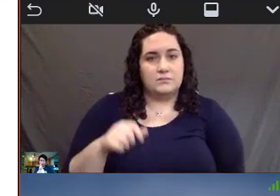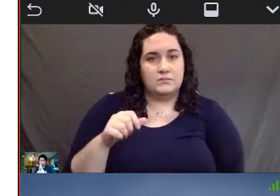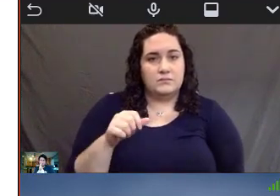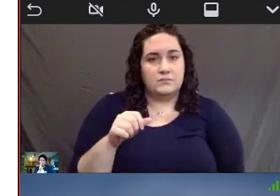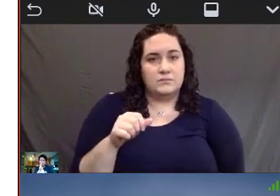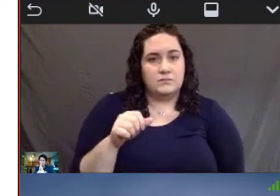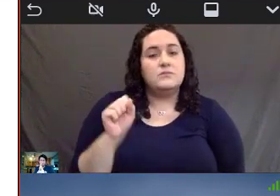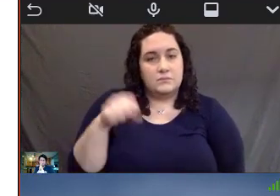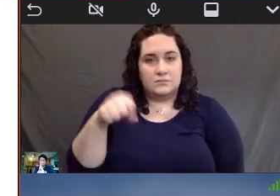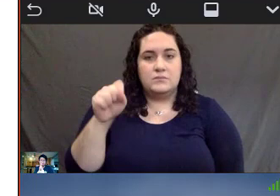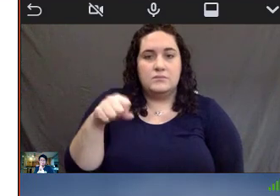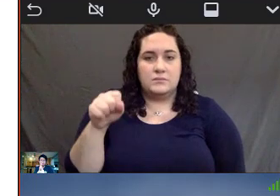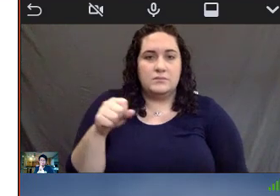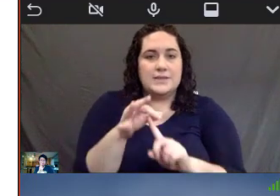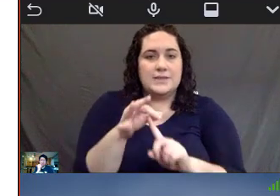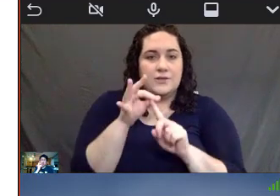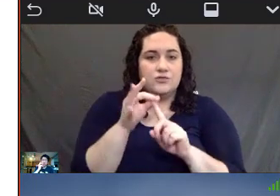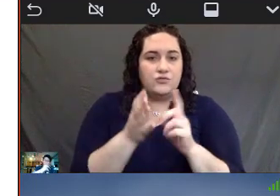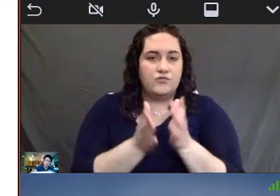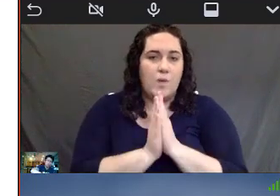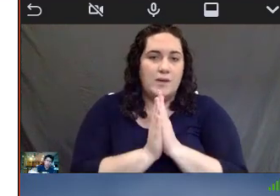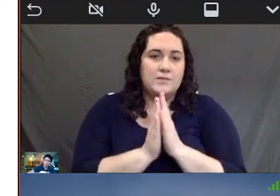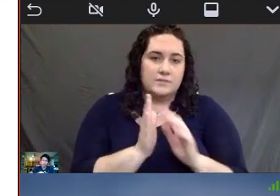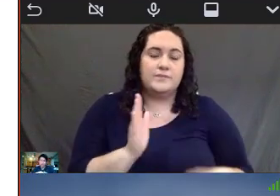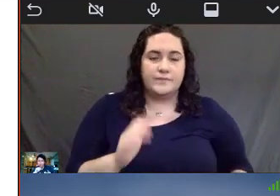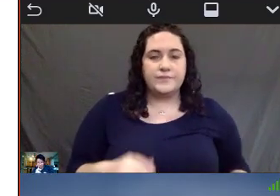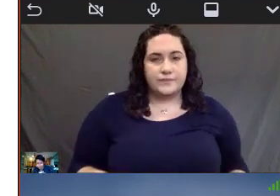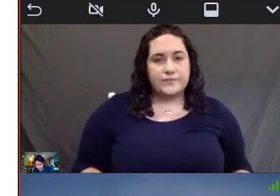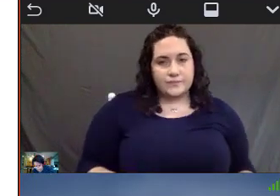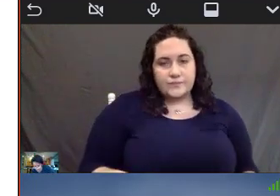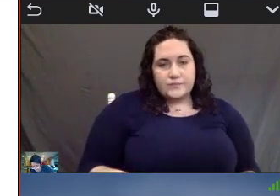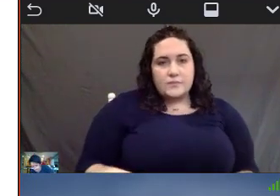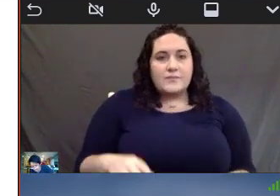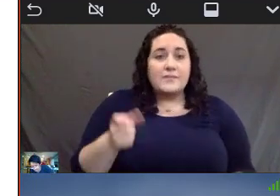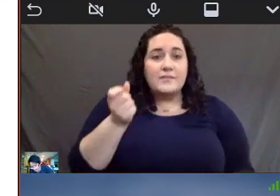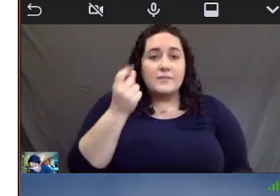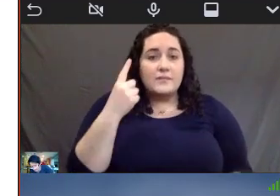in the class for those office hours as well.